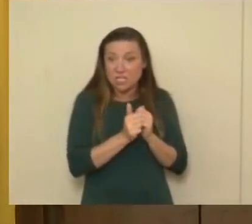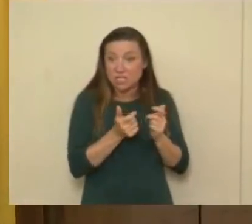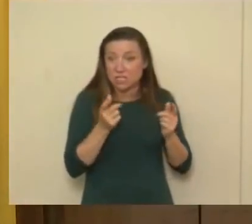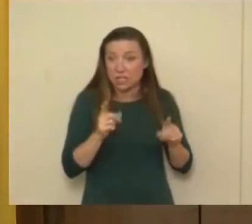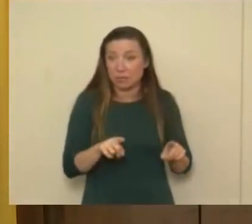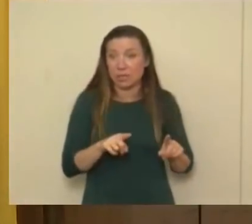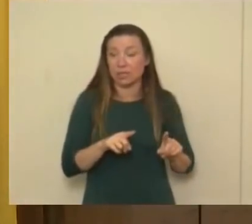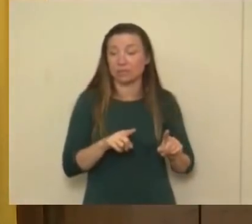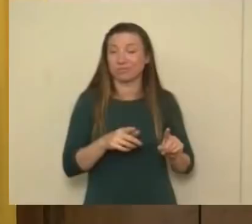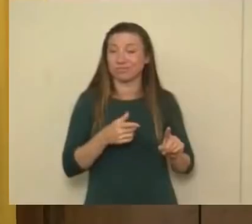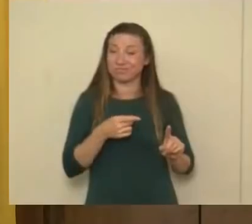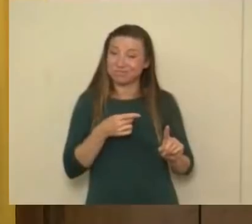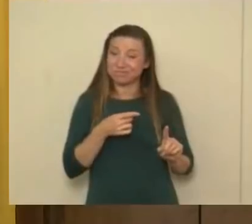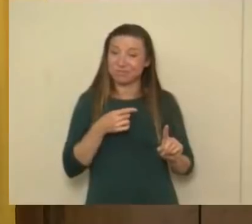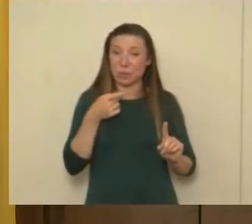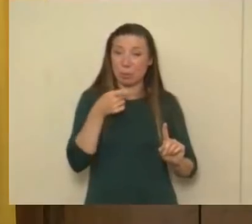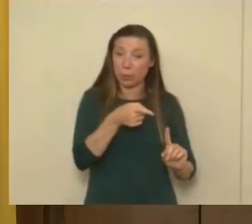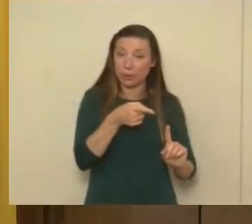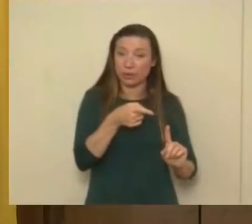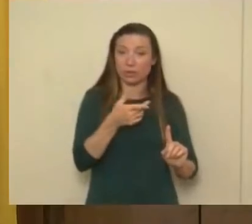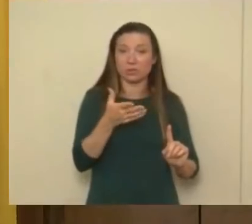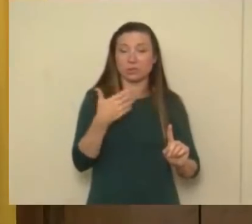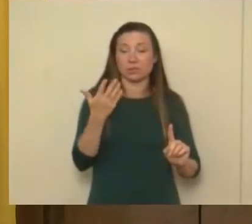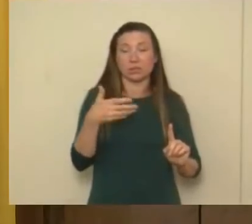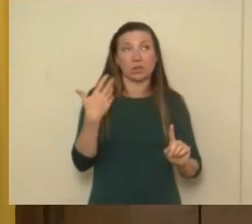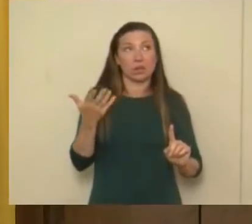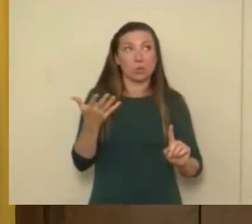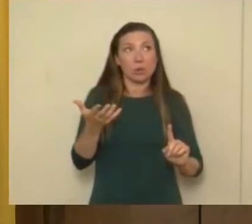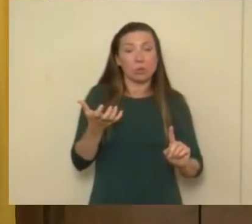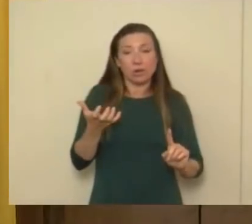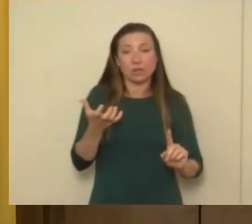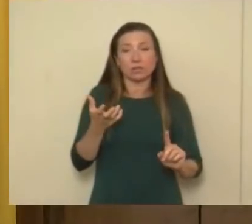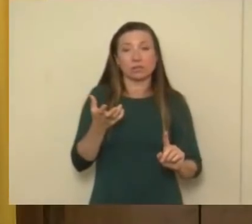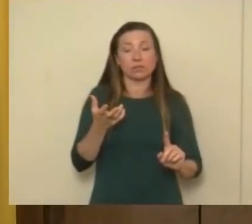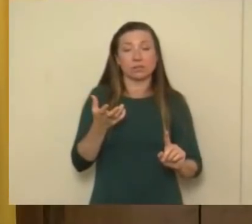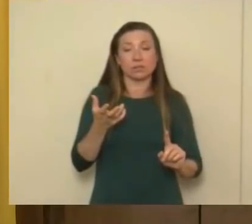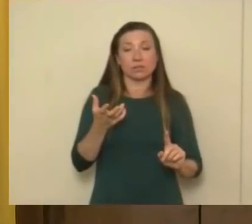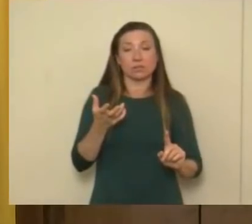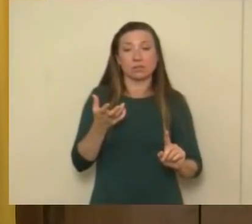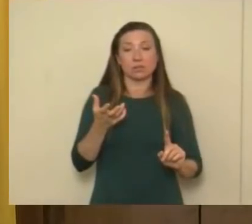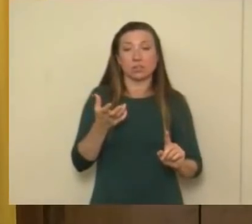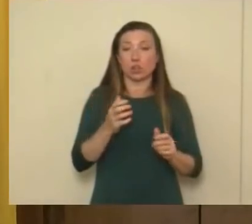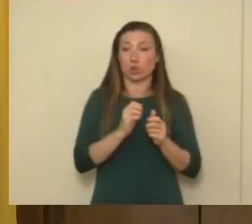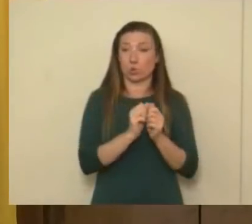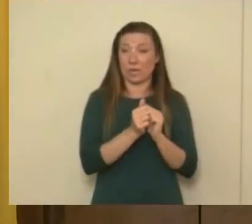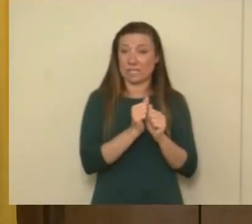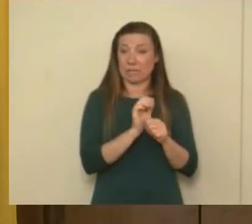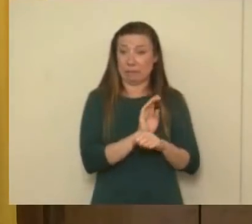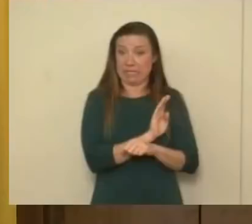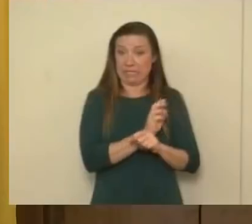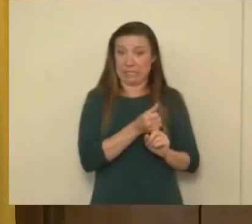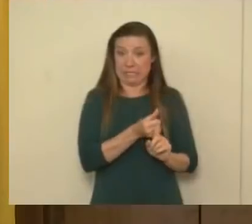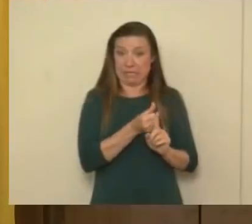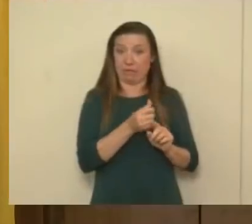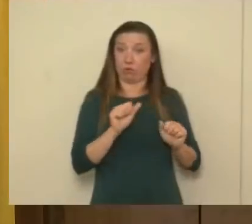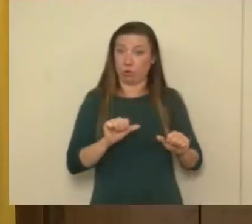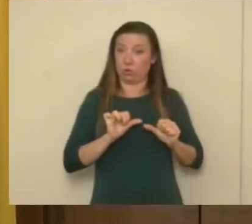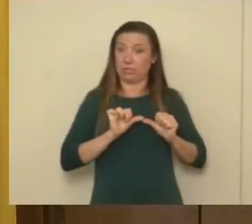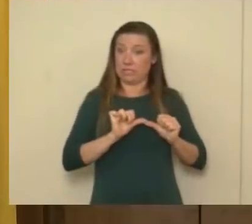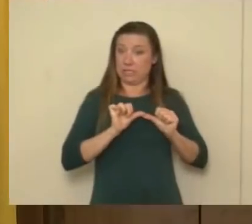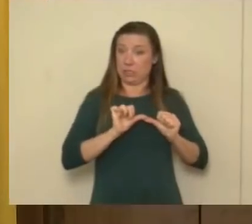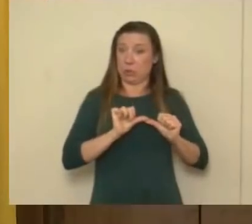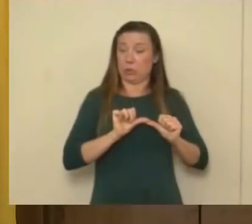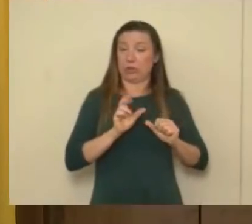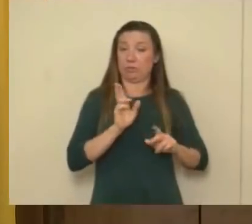sure that that we could maintain the horse racing industry. Trainers